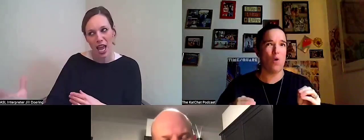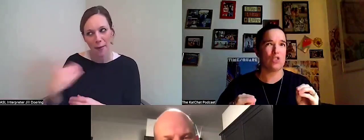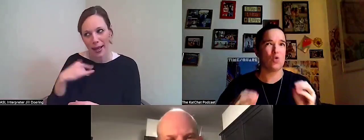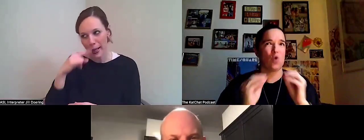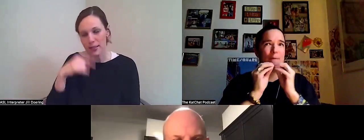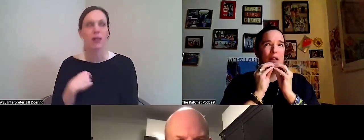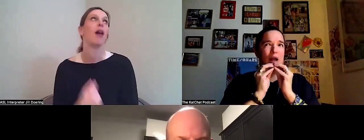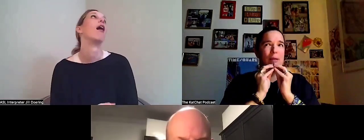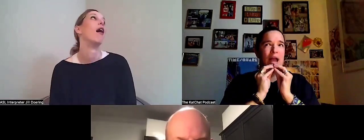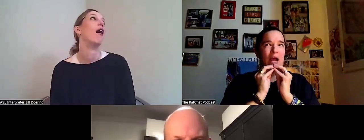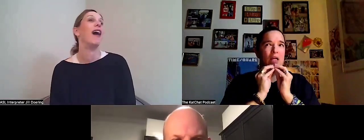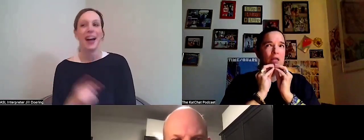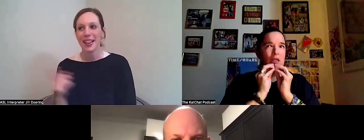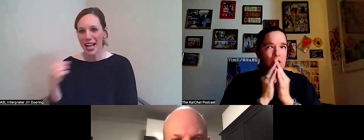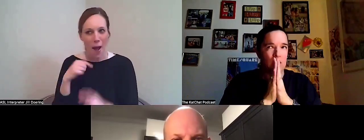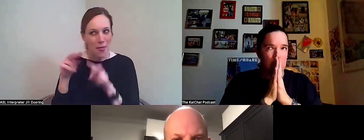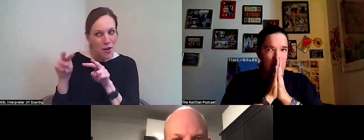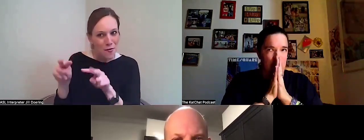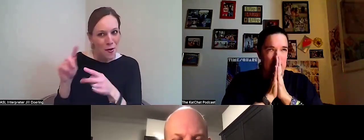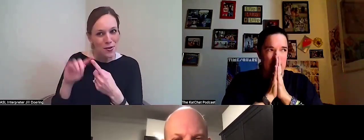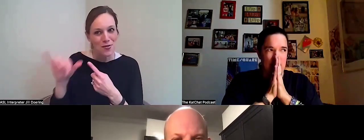looking forward to. So I'm gonna be